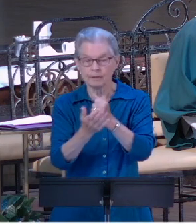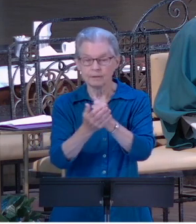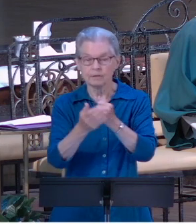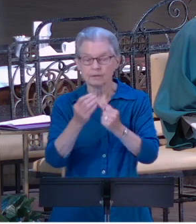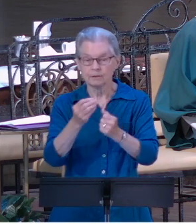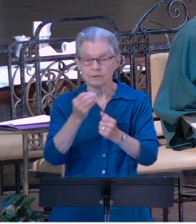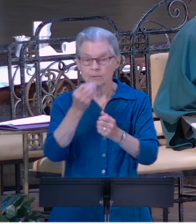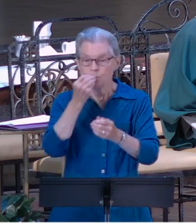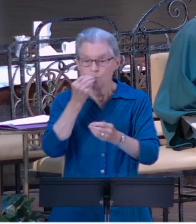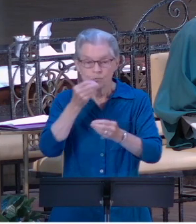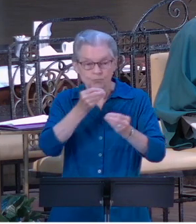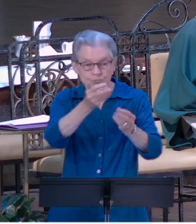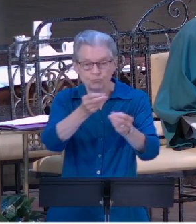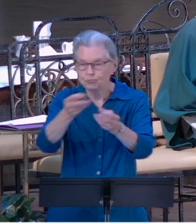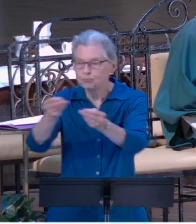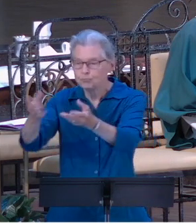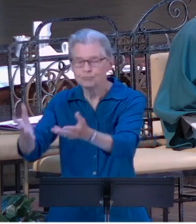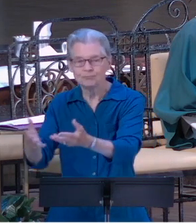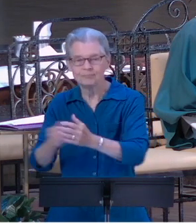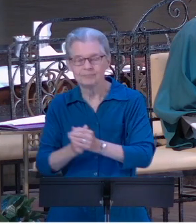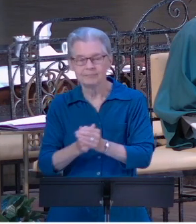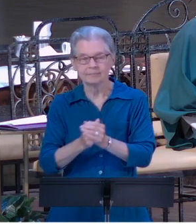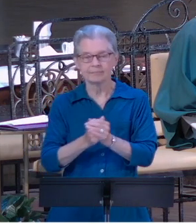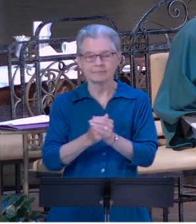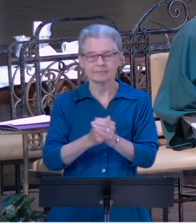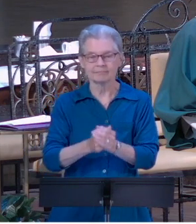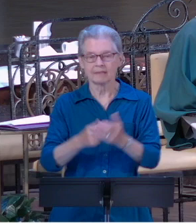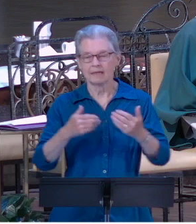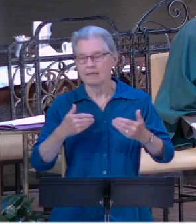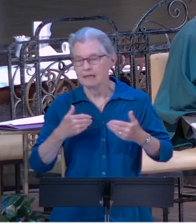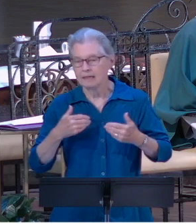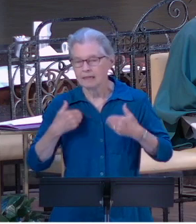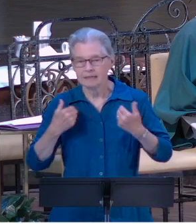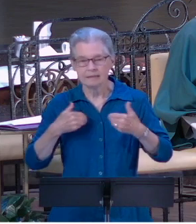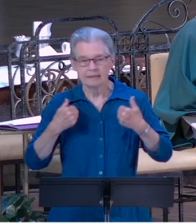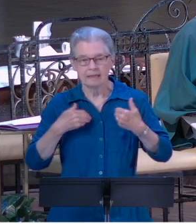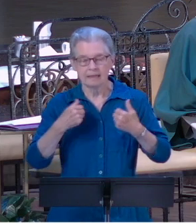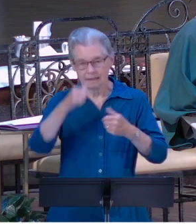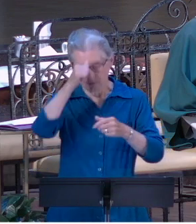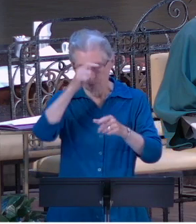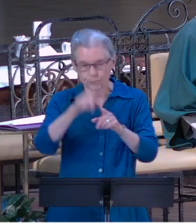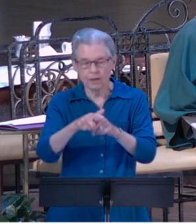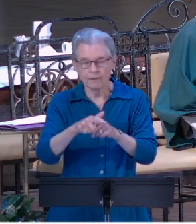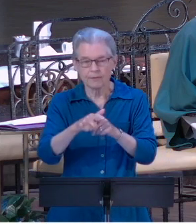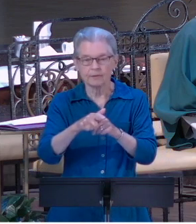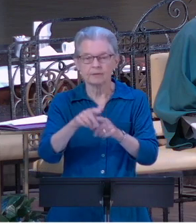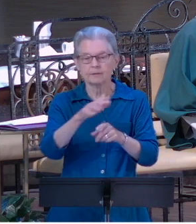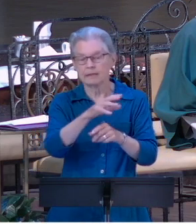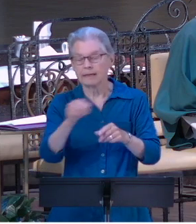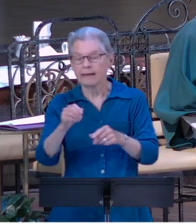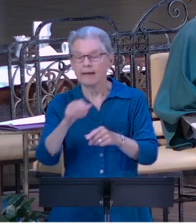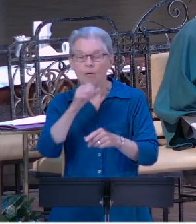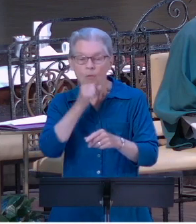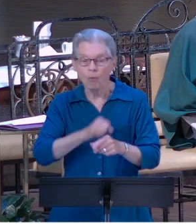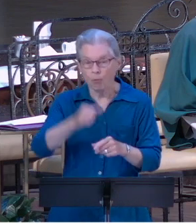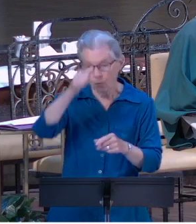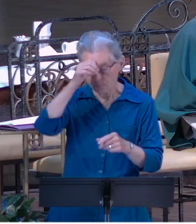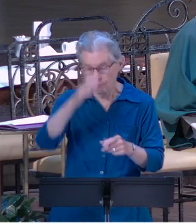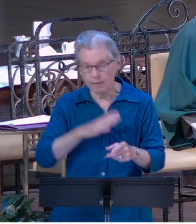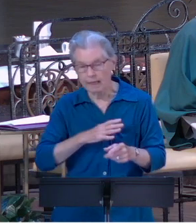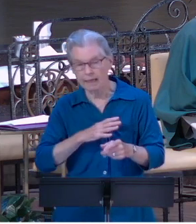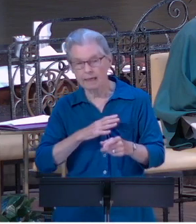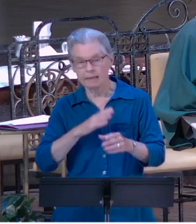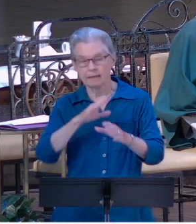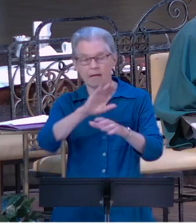father's shoulders. Young brothers embrace laughing. And an old man, worn down by hunger